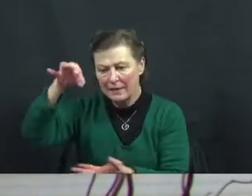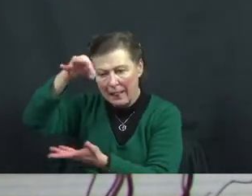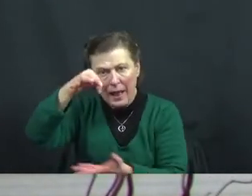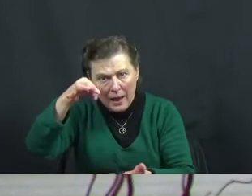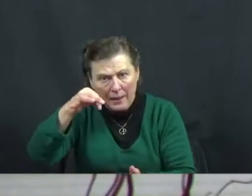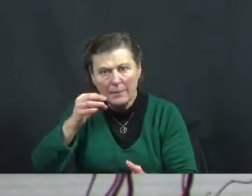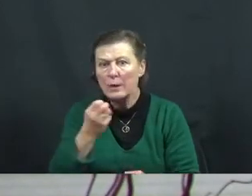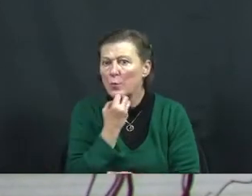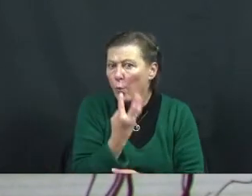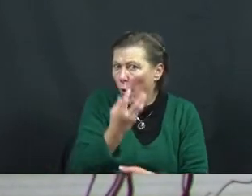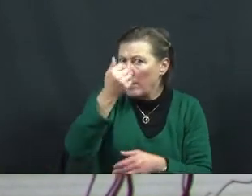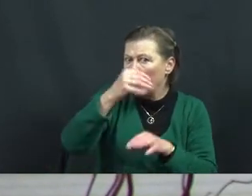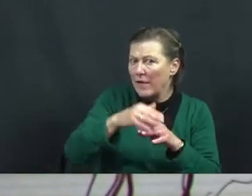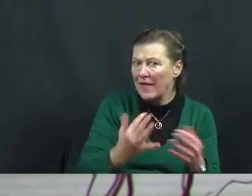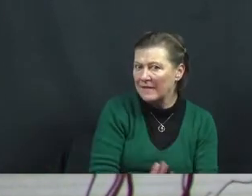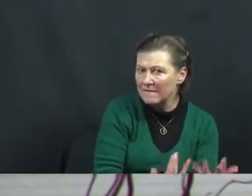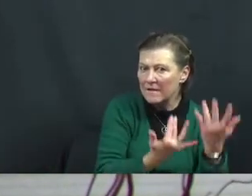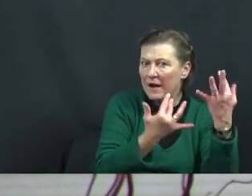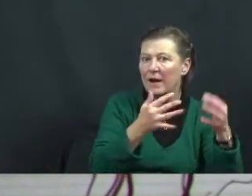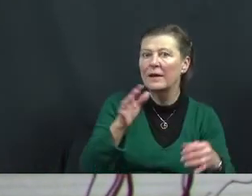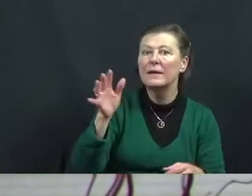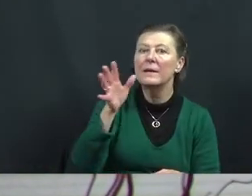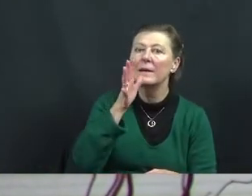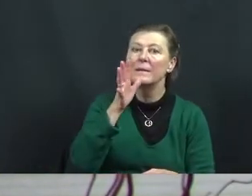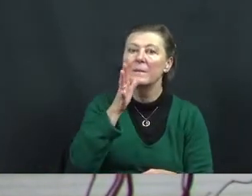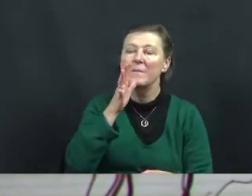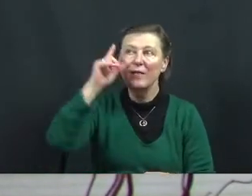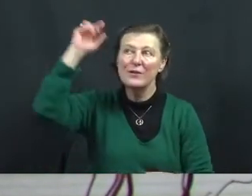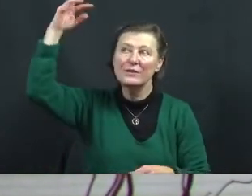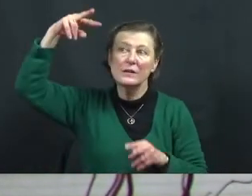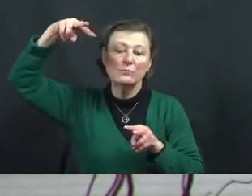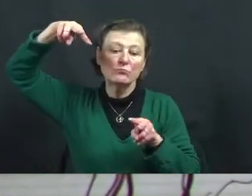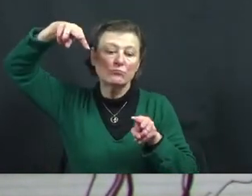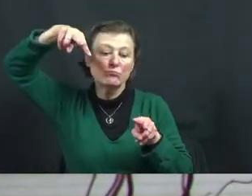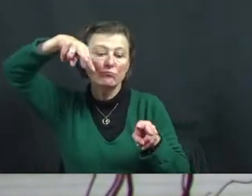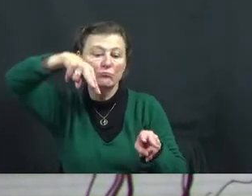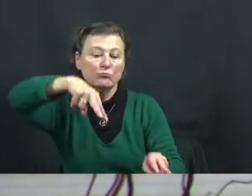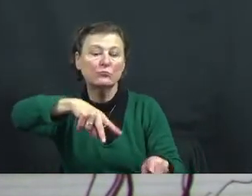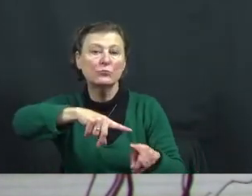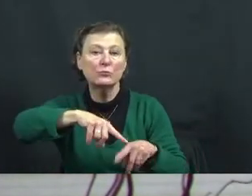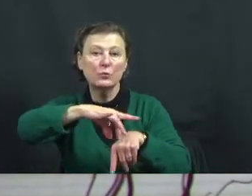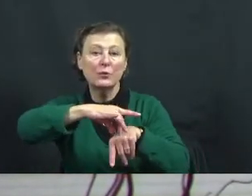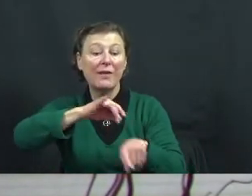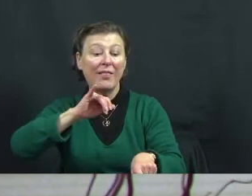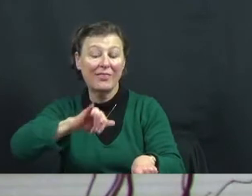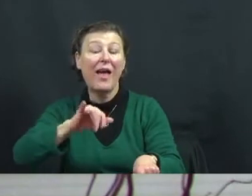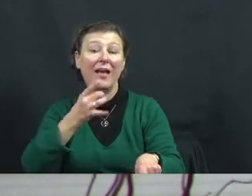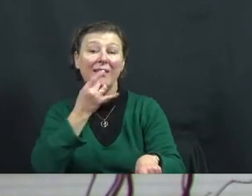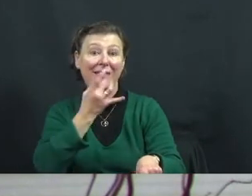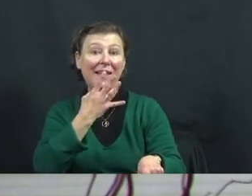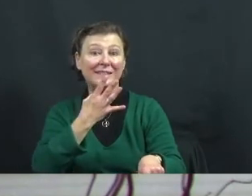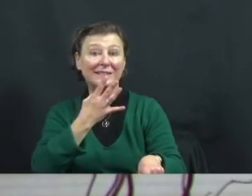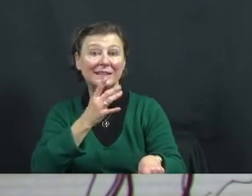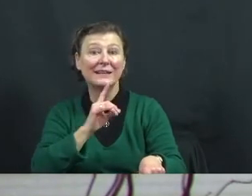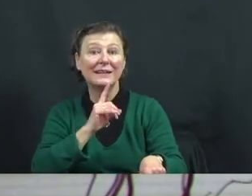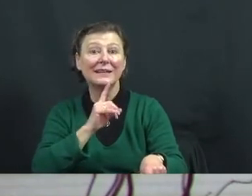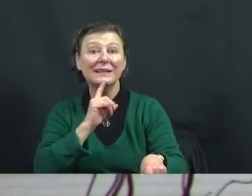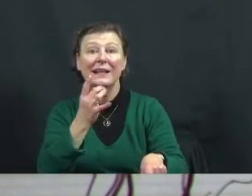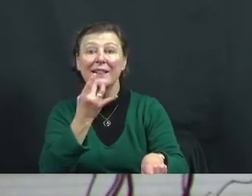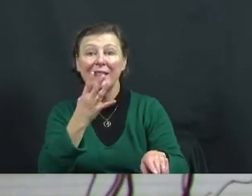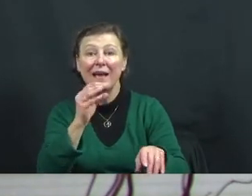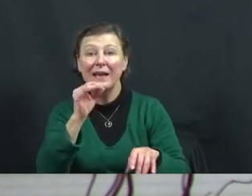firelight." Mother Sun cast her glance far down to the earth. "That light is the light of